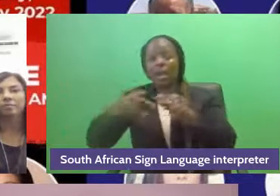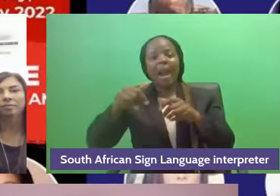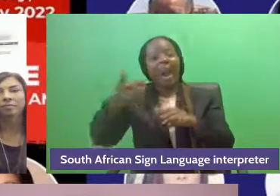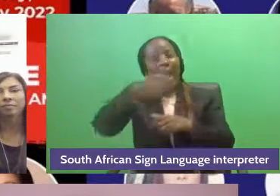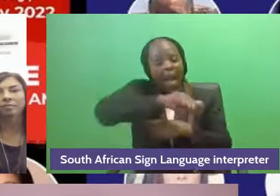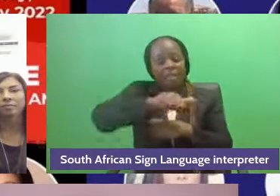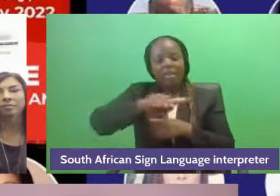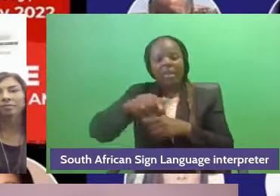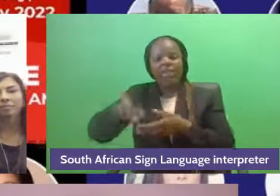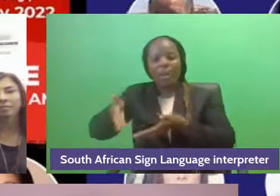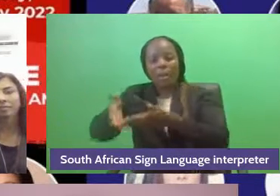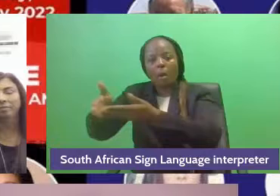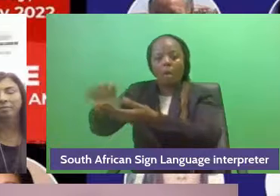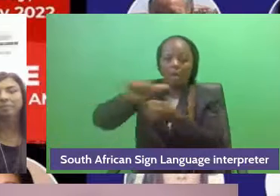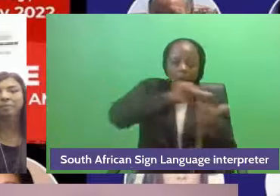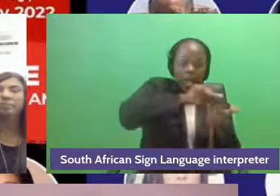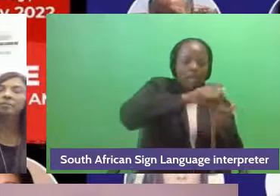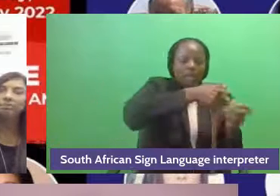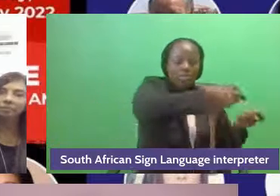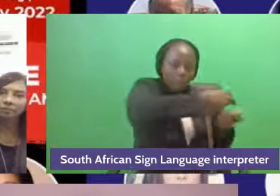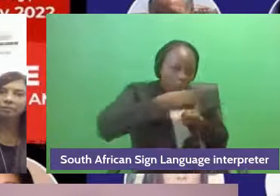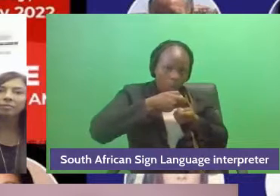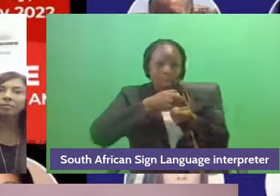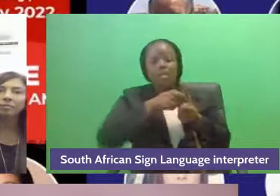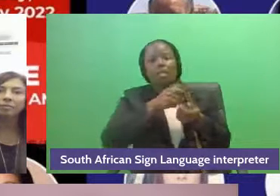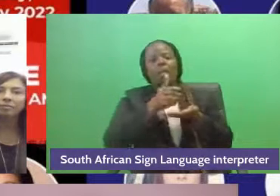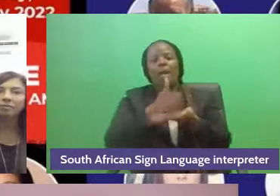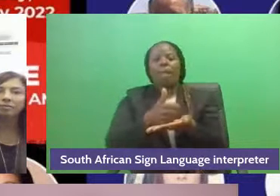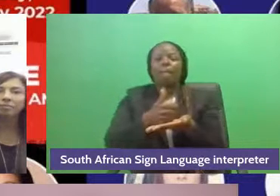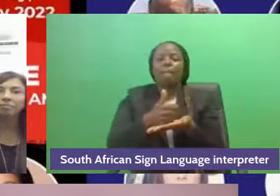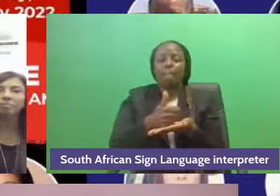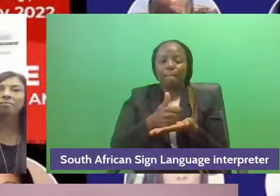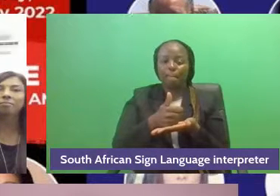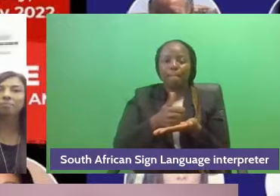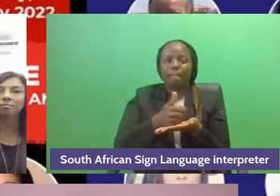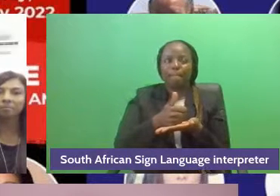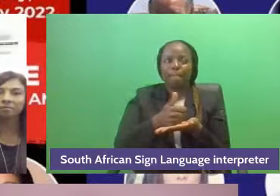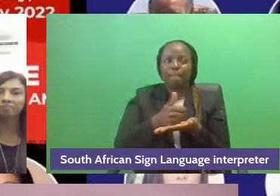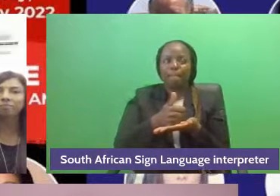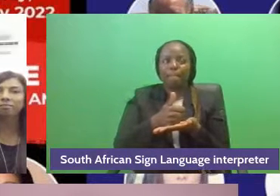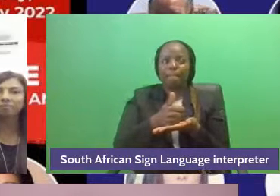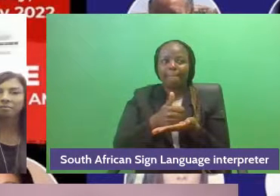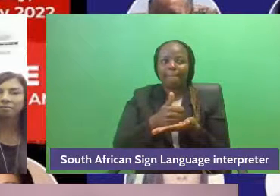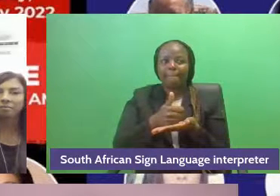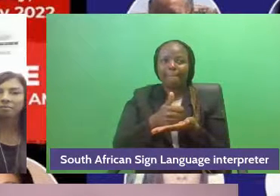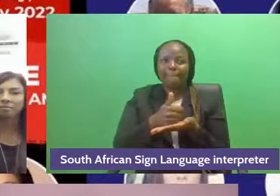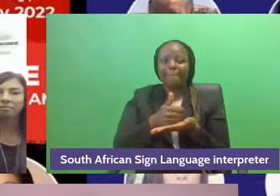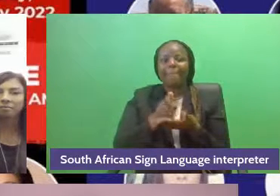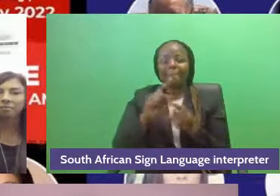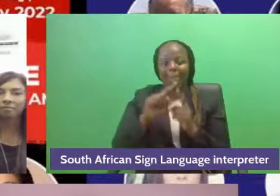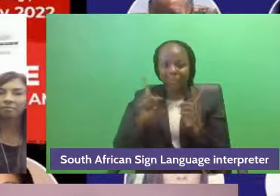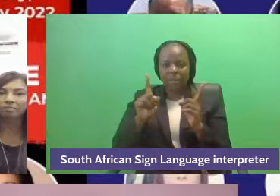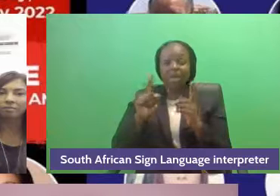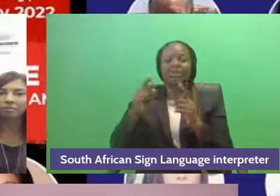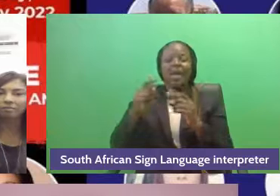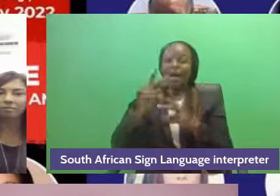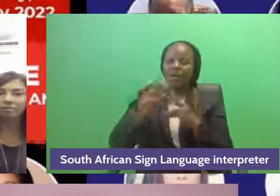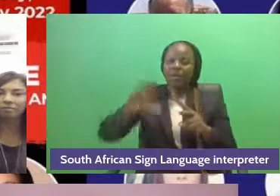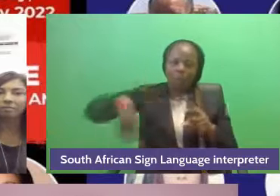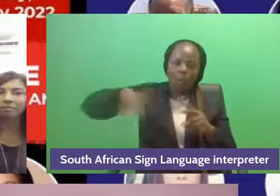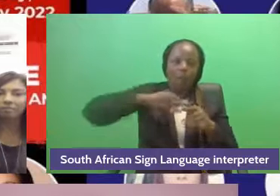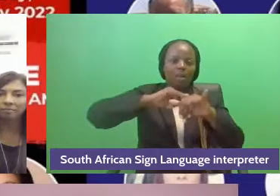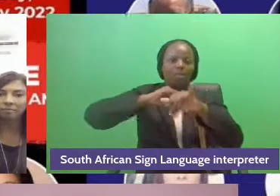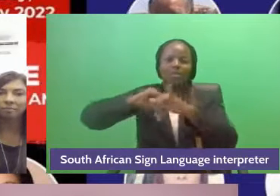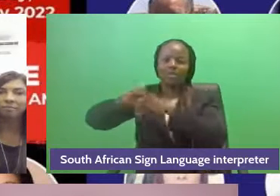boat back, or to create something that will go across the bridge and just get the other one up until we are all basically in